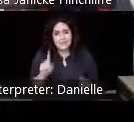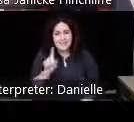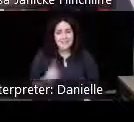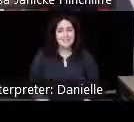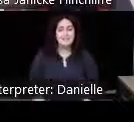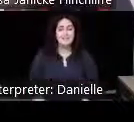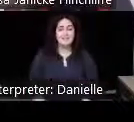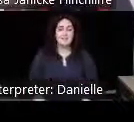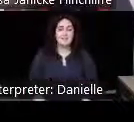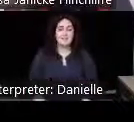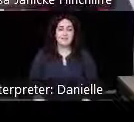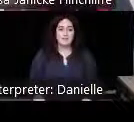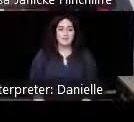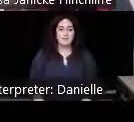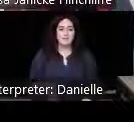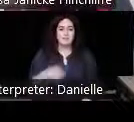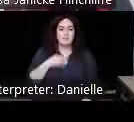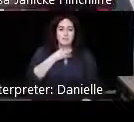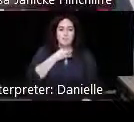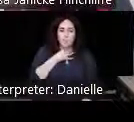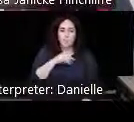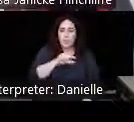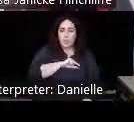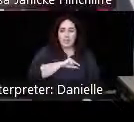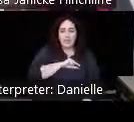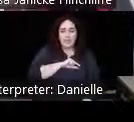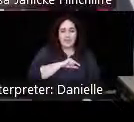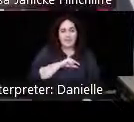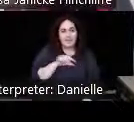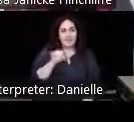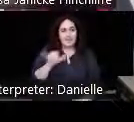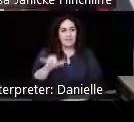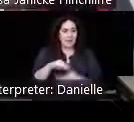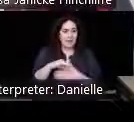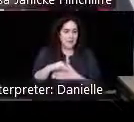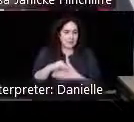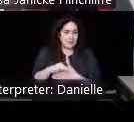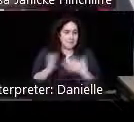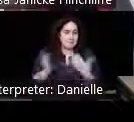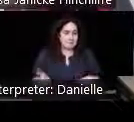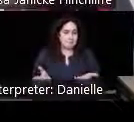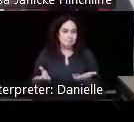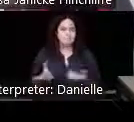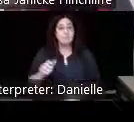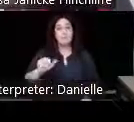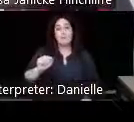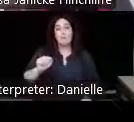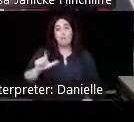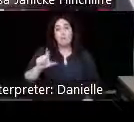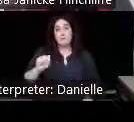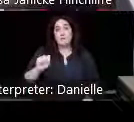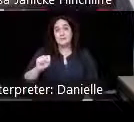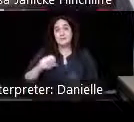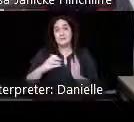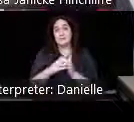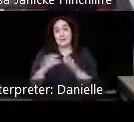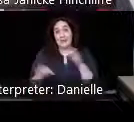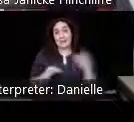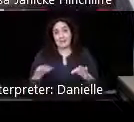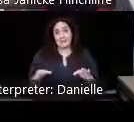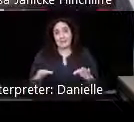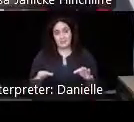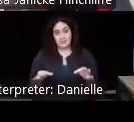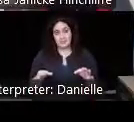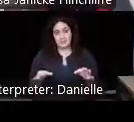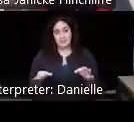the quality of the accessibility content. So having alt text isn't the same as having good alt